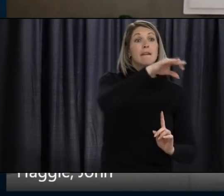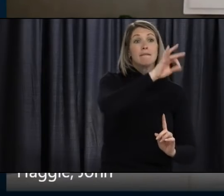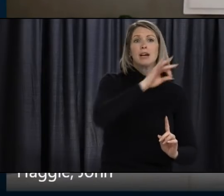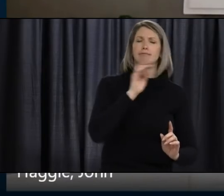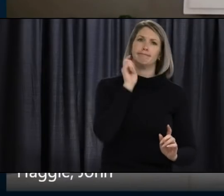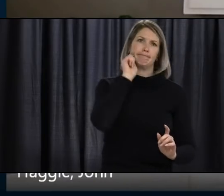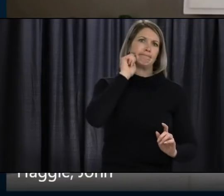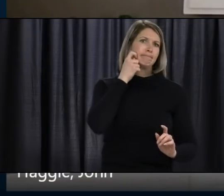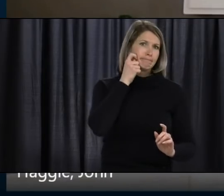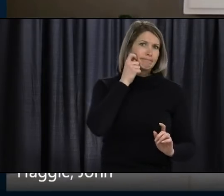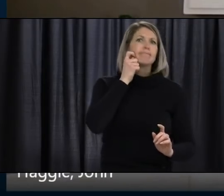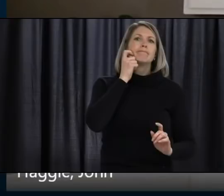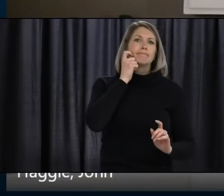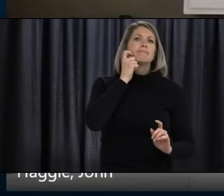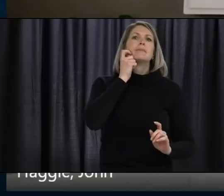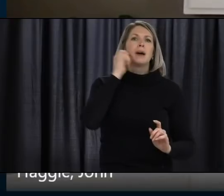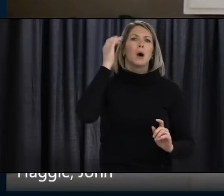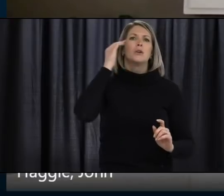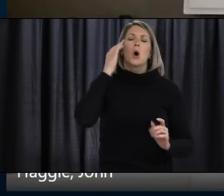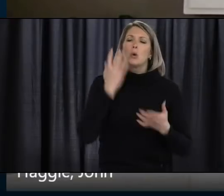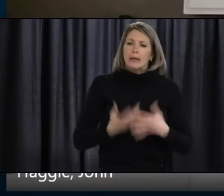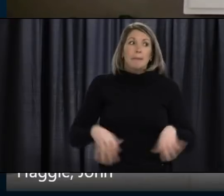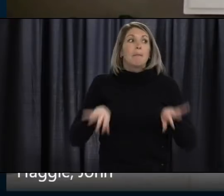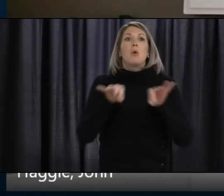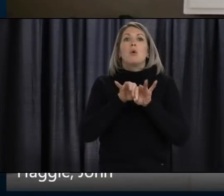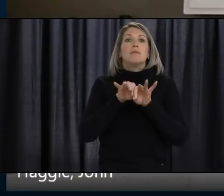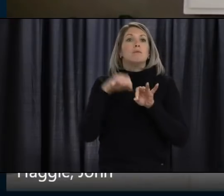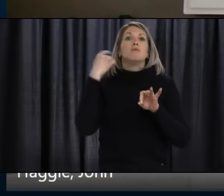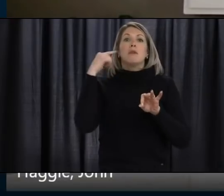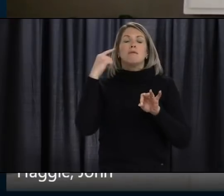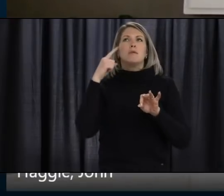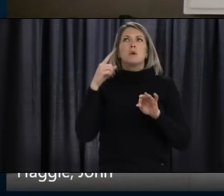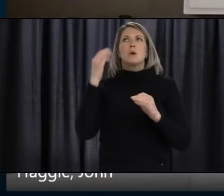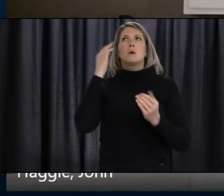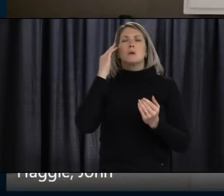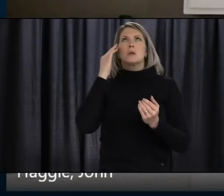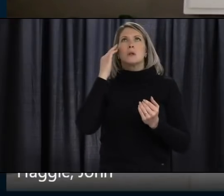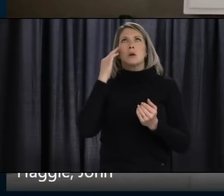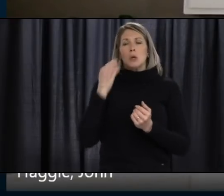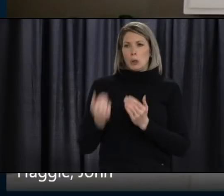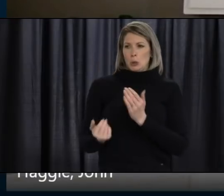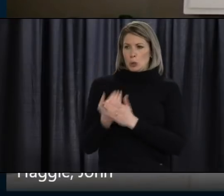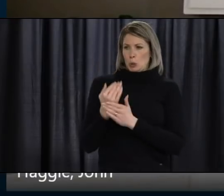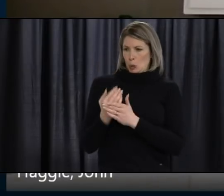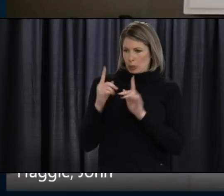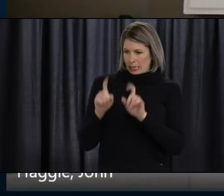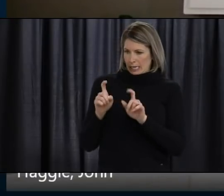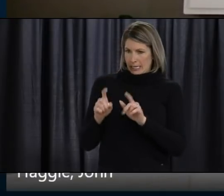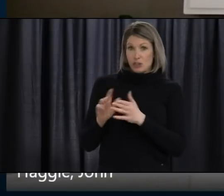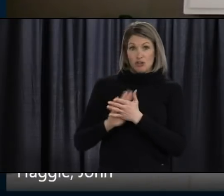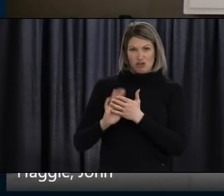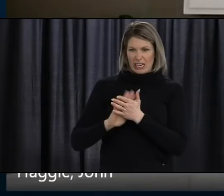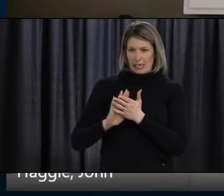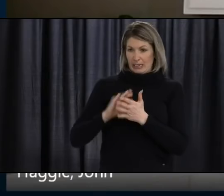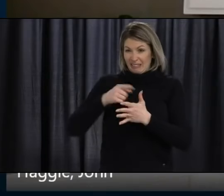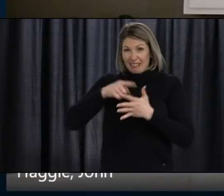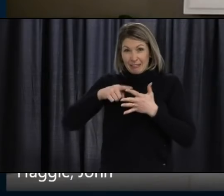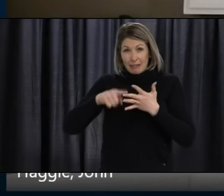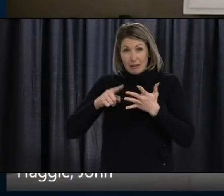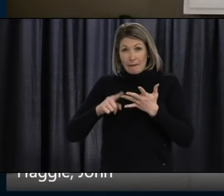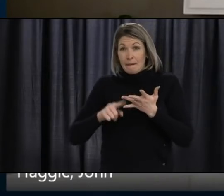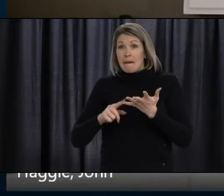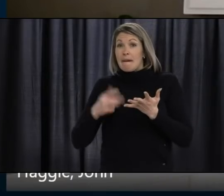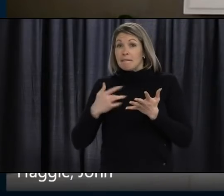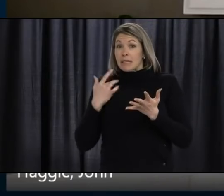COVID-19. I think it's really important now that with the new testing criteria, anybody who